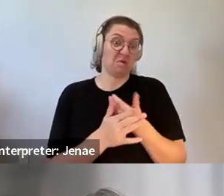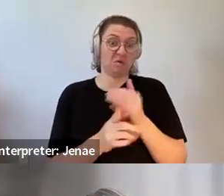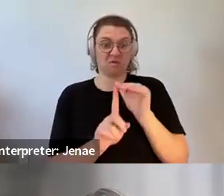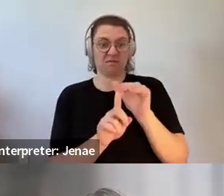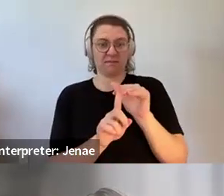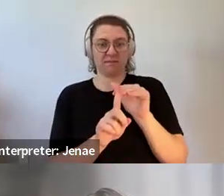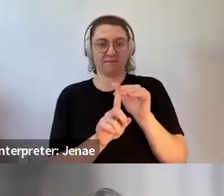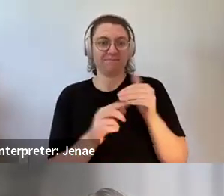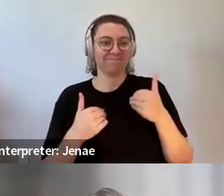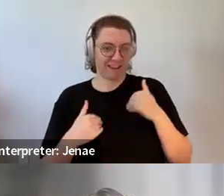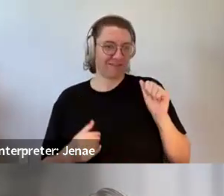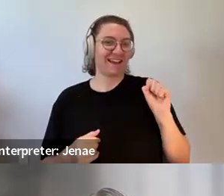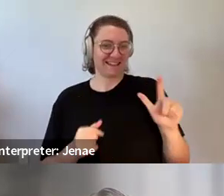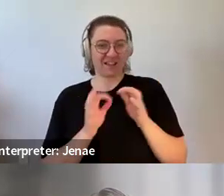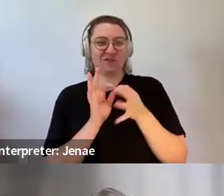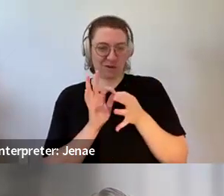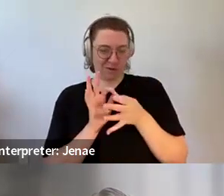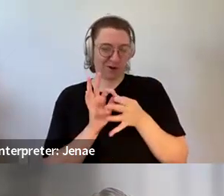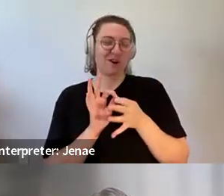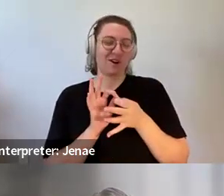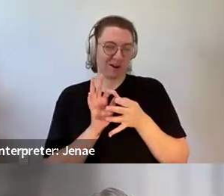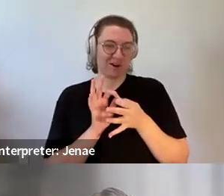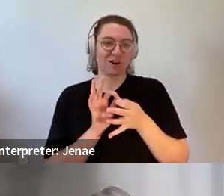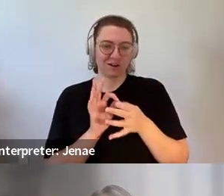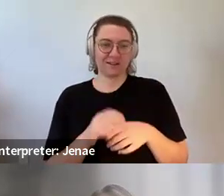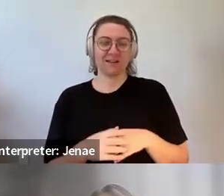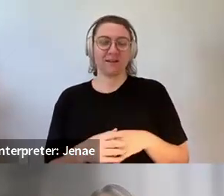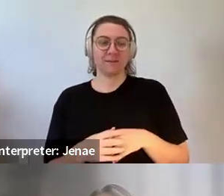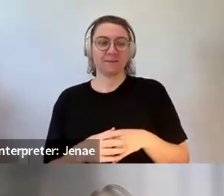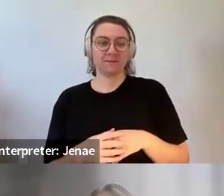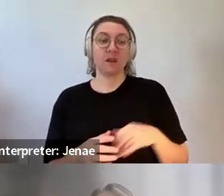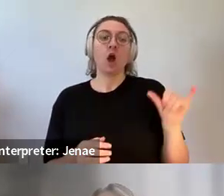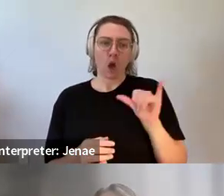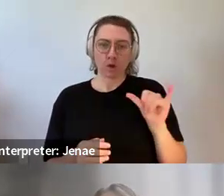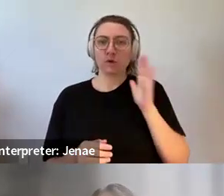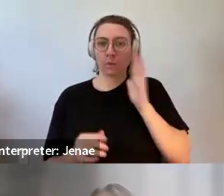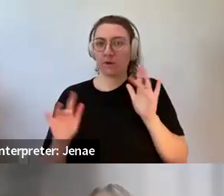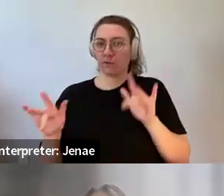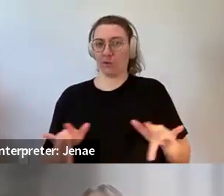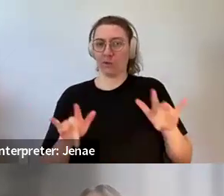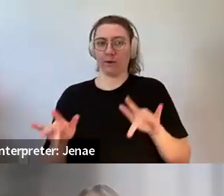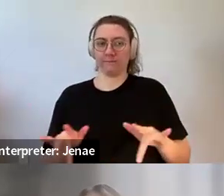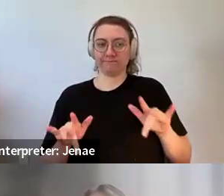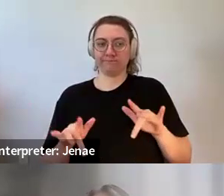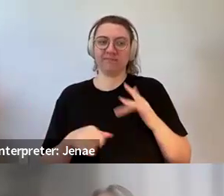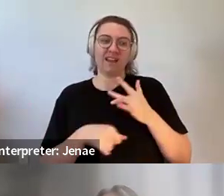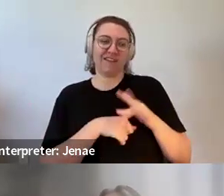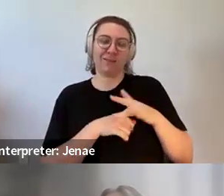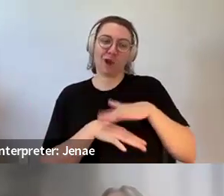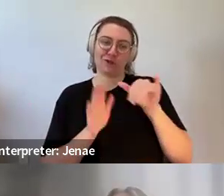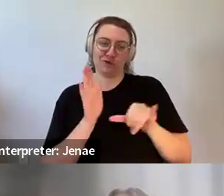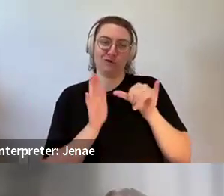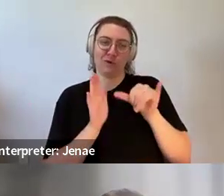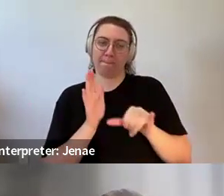have ASL interpreters here. Additionally, this will be recorded and is available on YouTube as